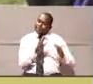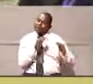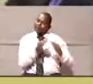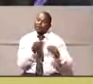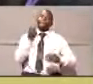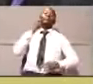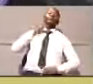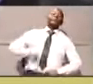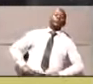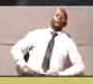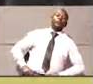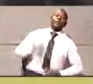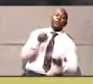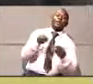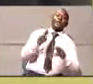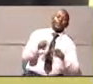peeped inside and know?